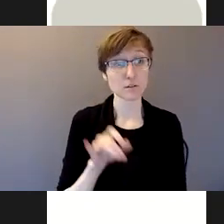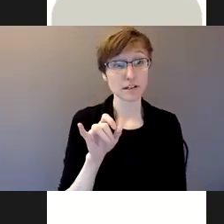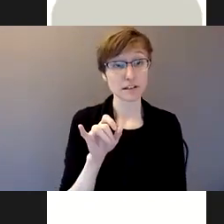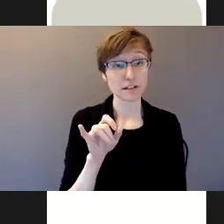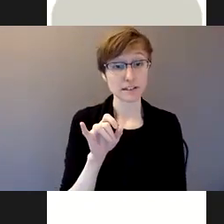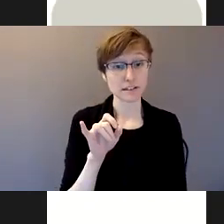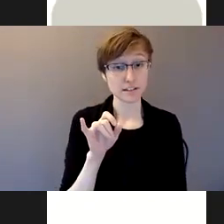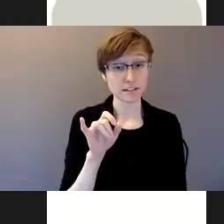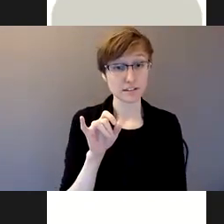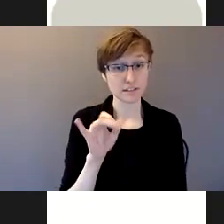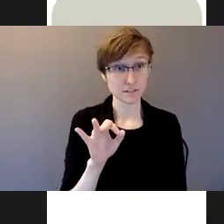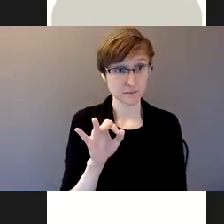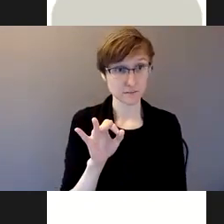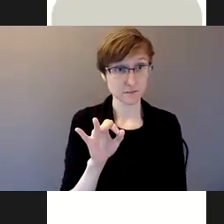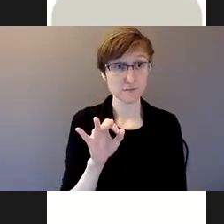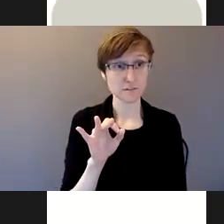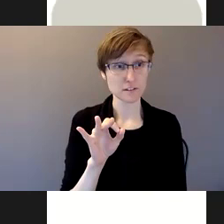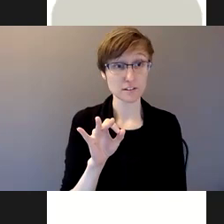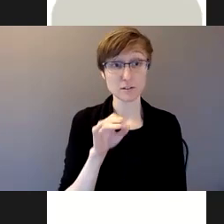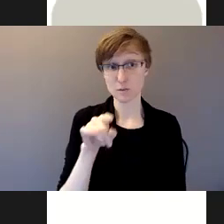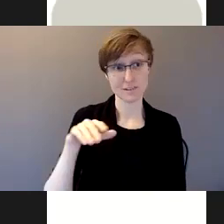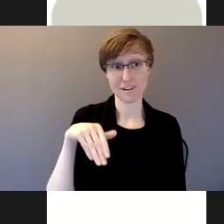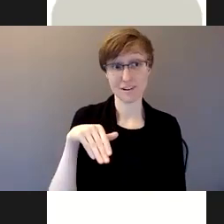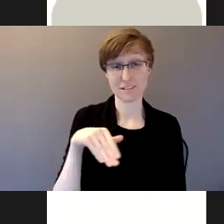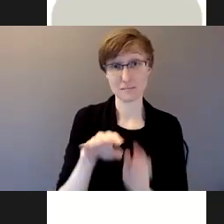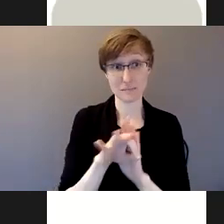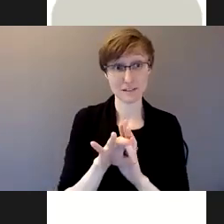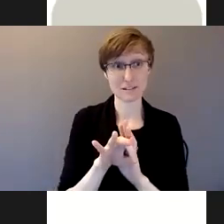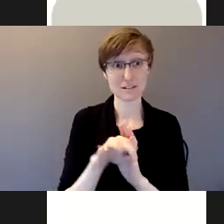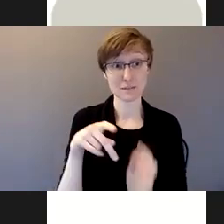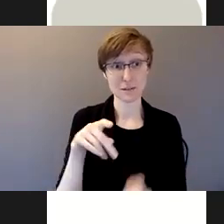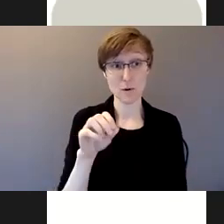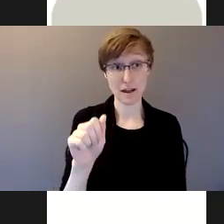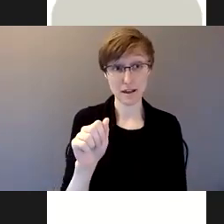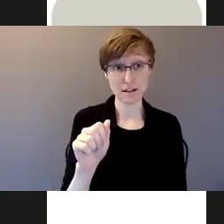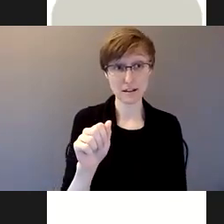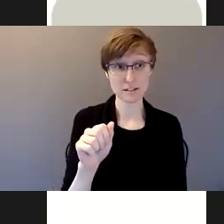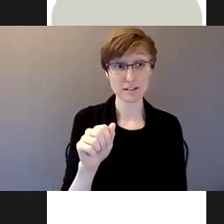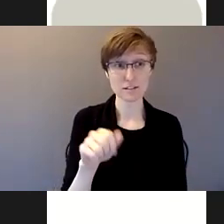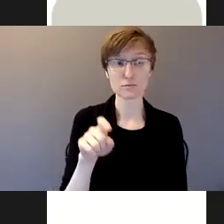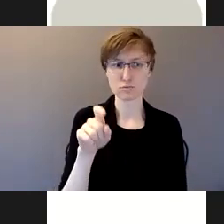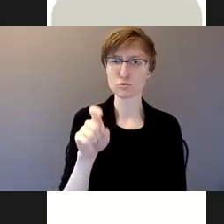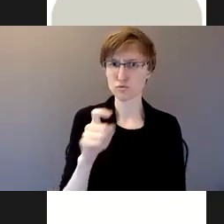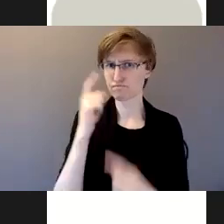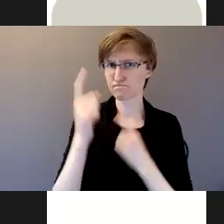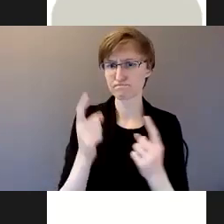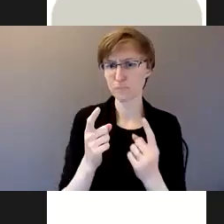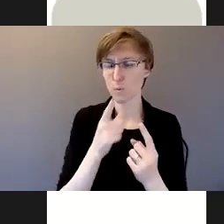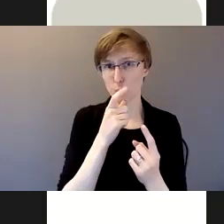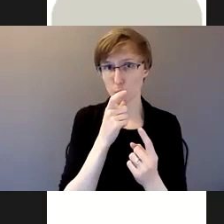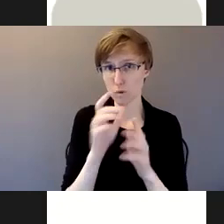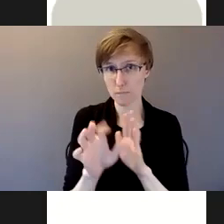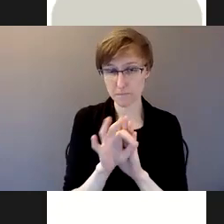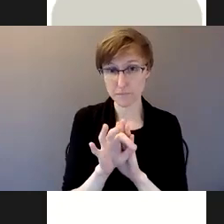someone trustworthy to appoint. Usually they take effect immediately, and they're called continuing because usually that means they continue through